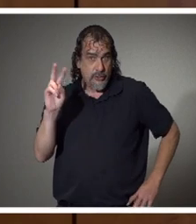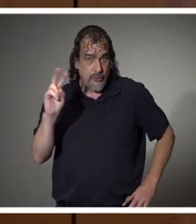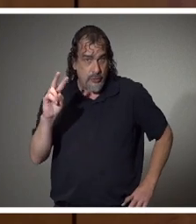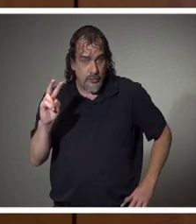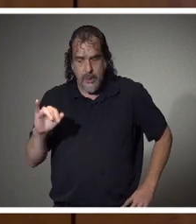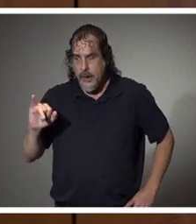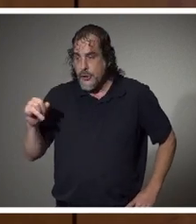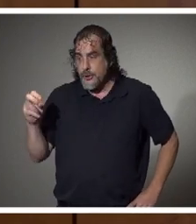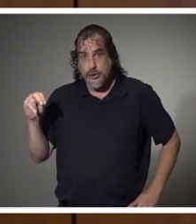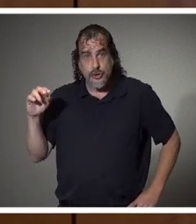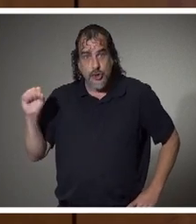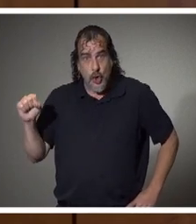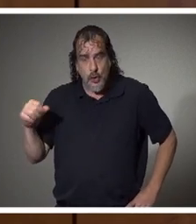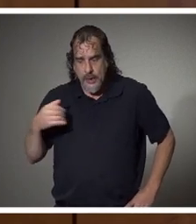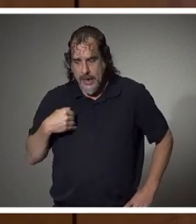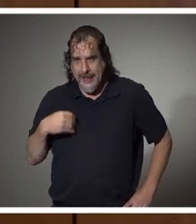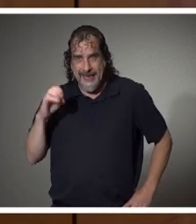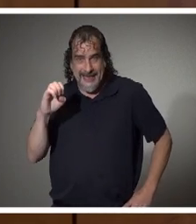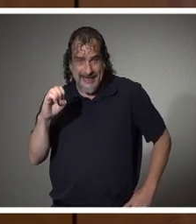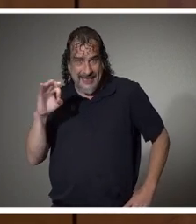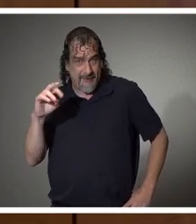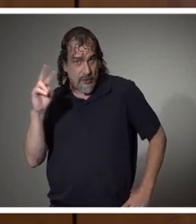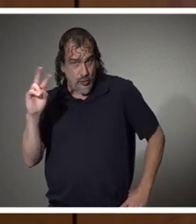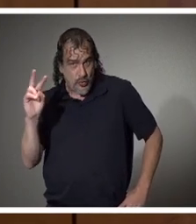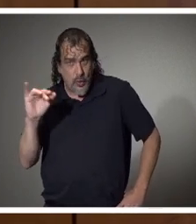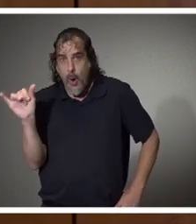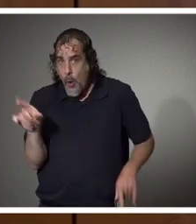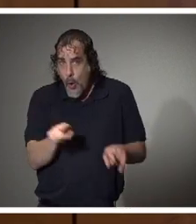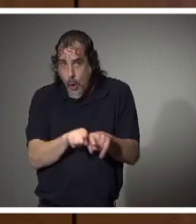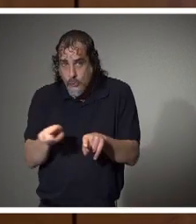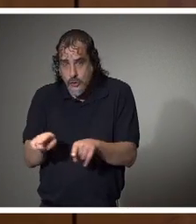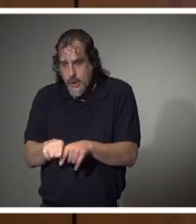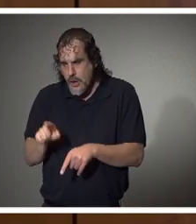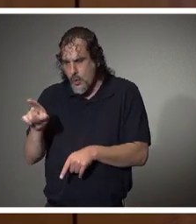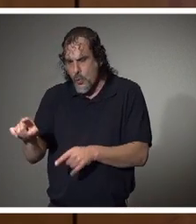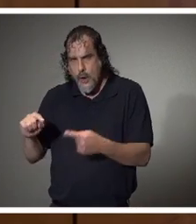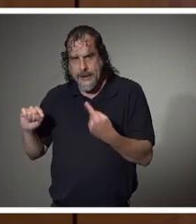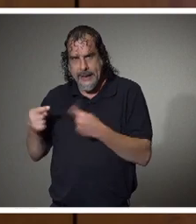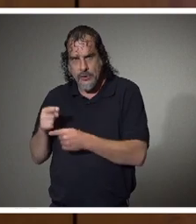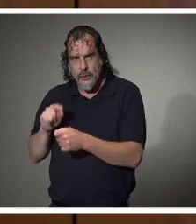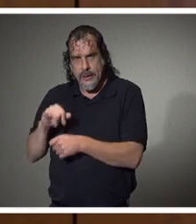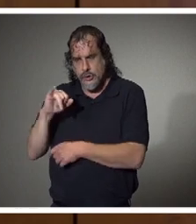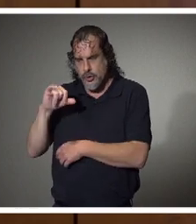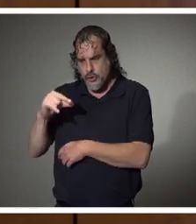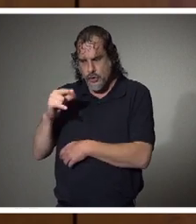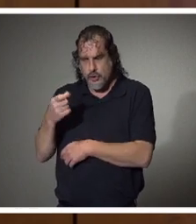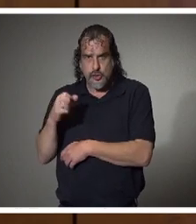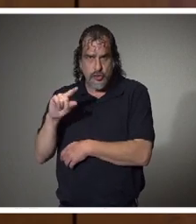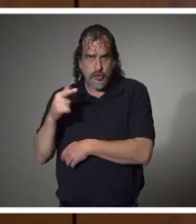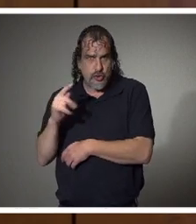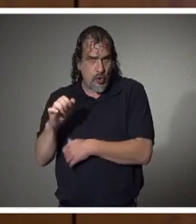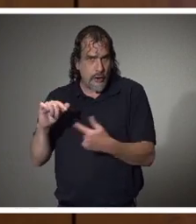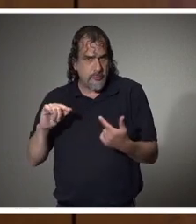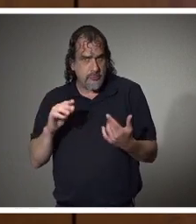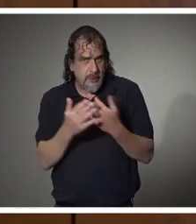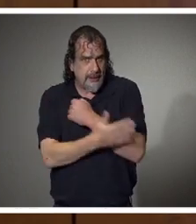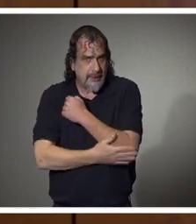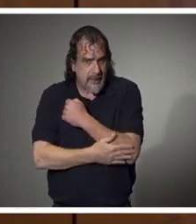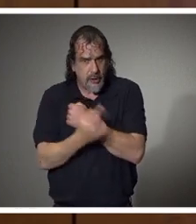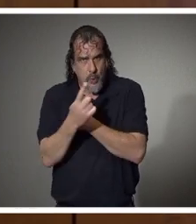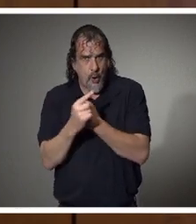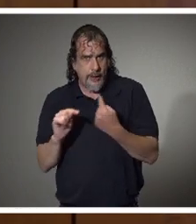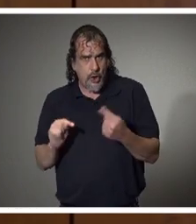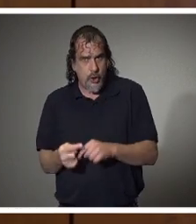Jones County had an EF2 there as well, and one injury in George County. So still continue to be very busy.